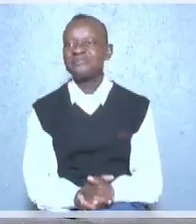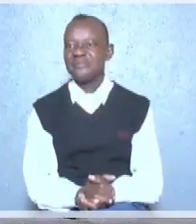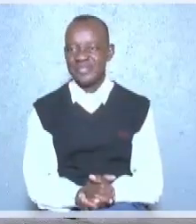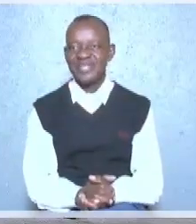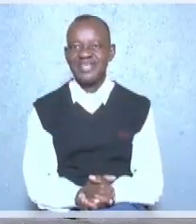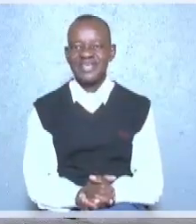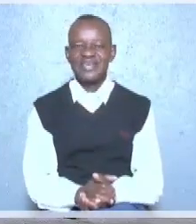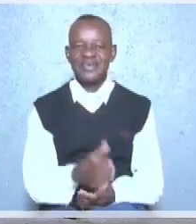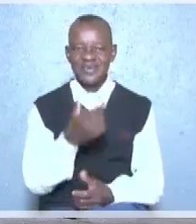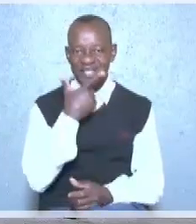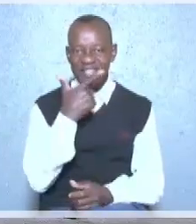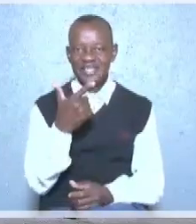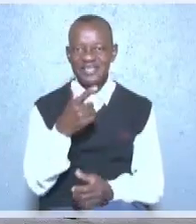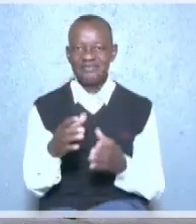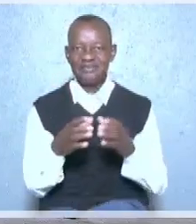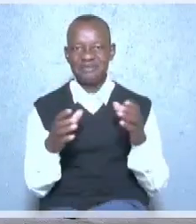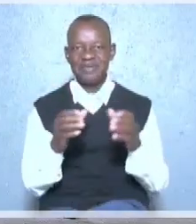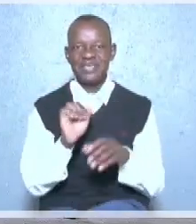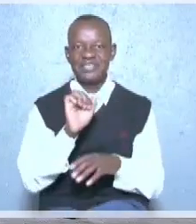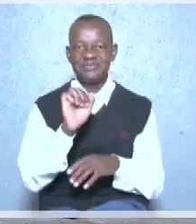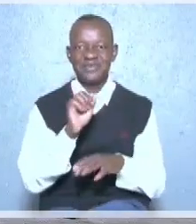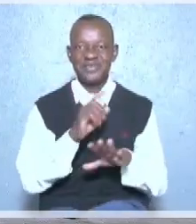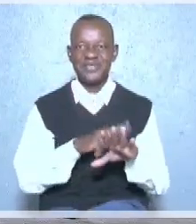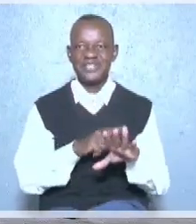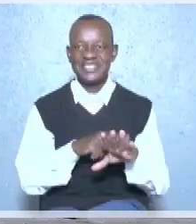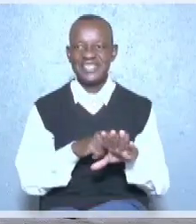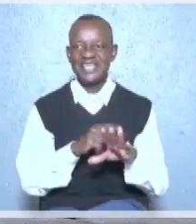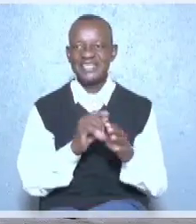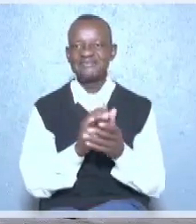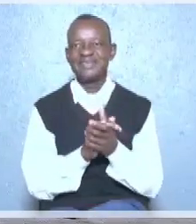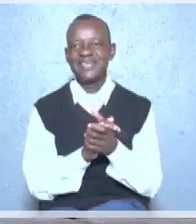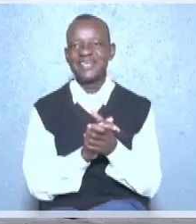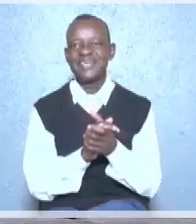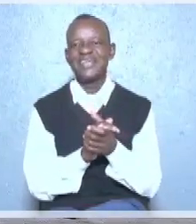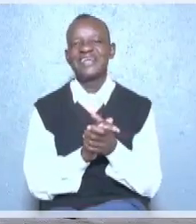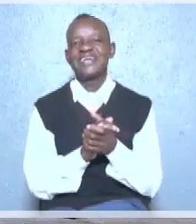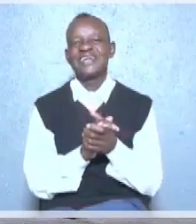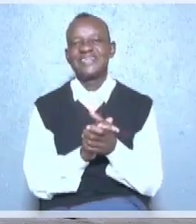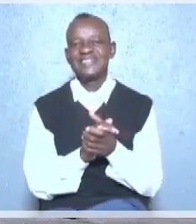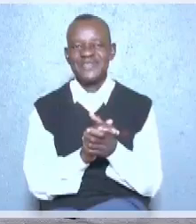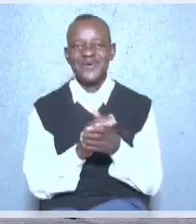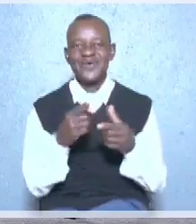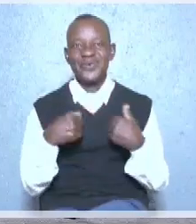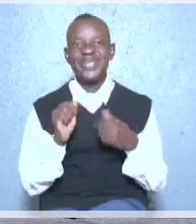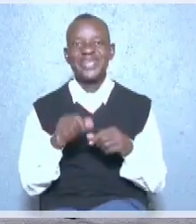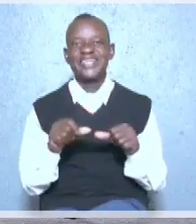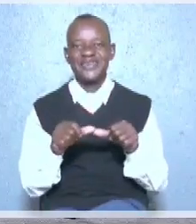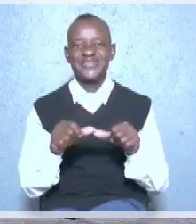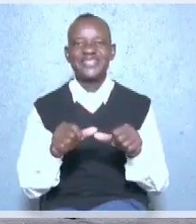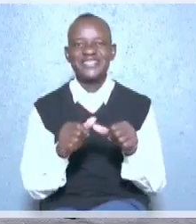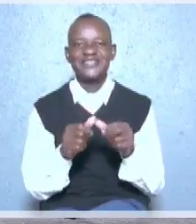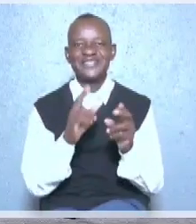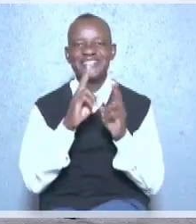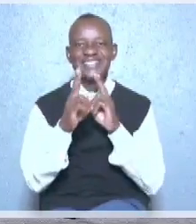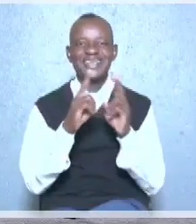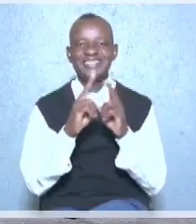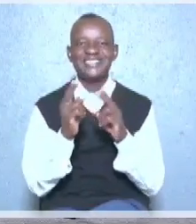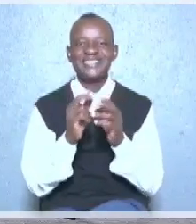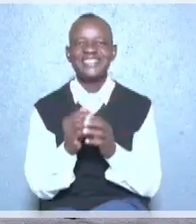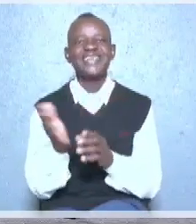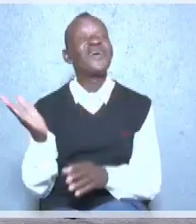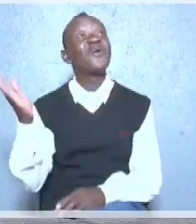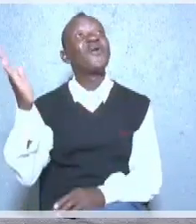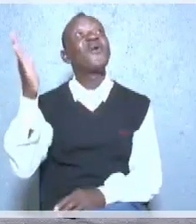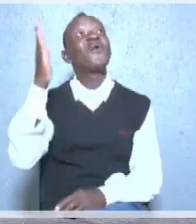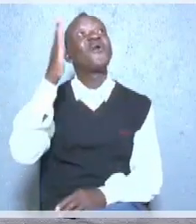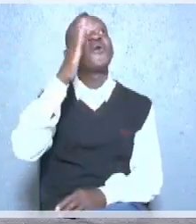your time. I'm sure if we had a whole day, we'll discuss, at length, but that's another discussion for another day. But thank you so much for